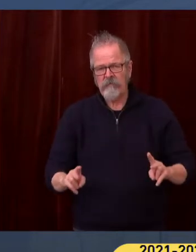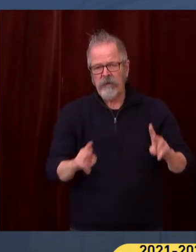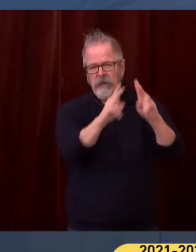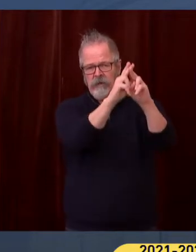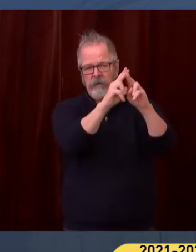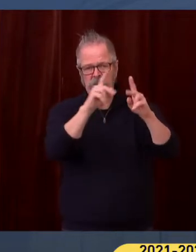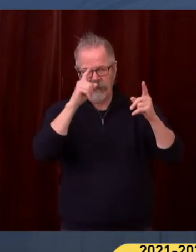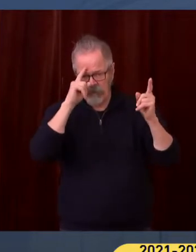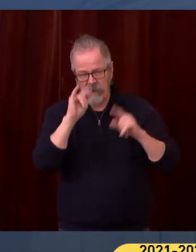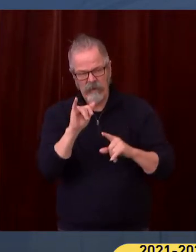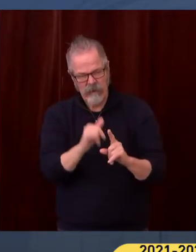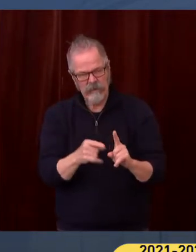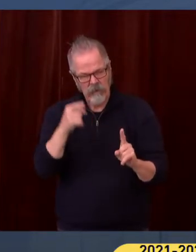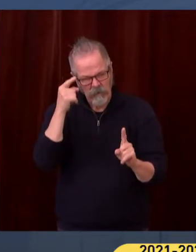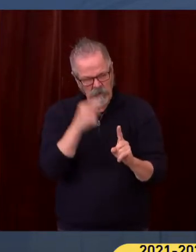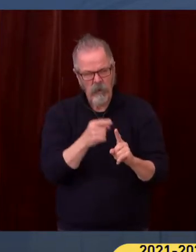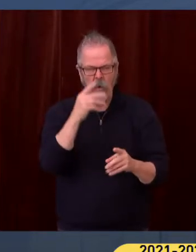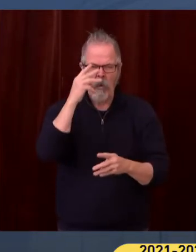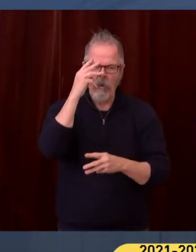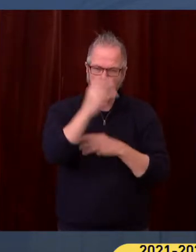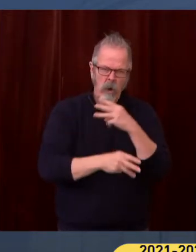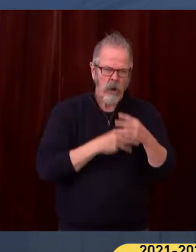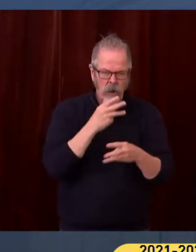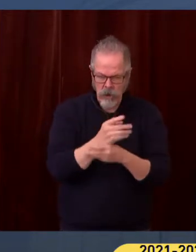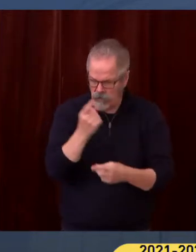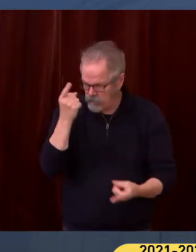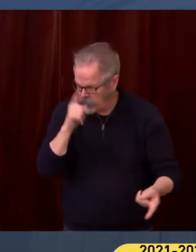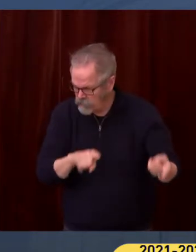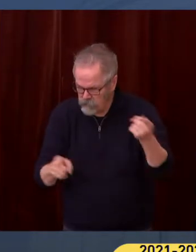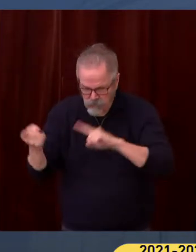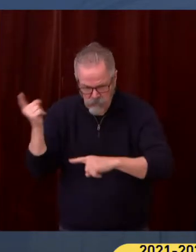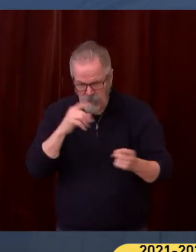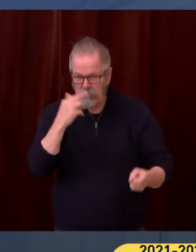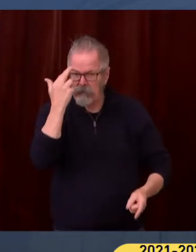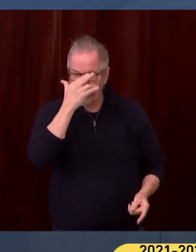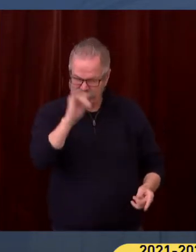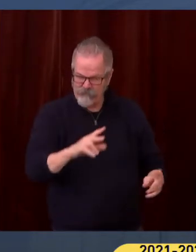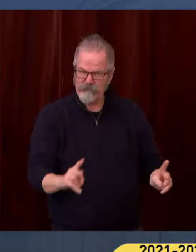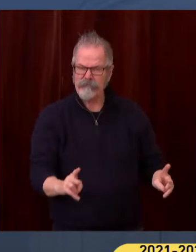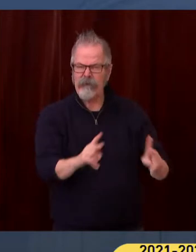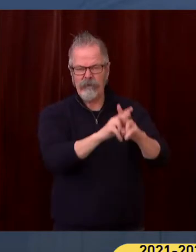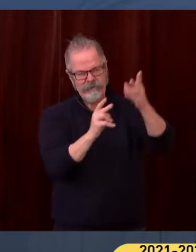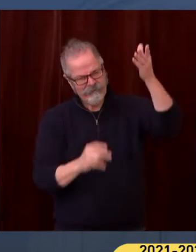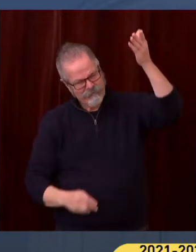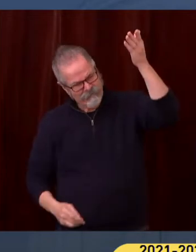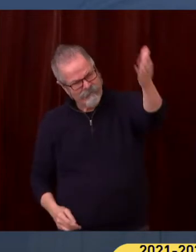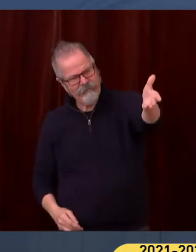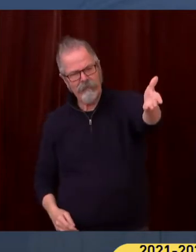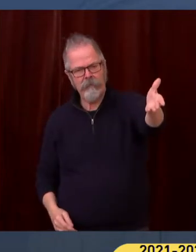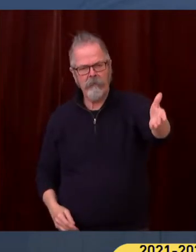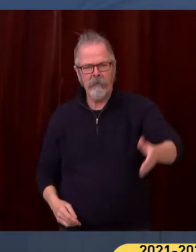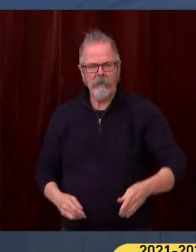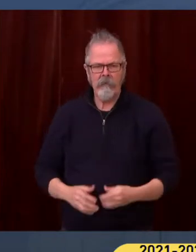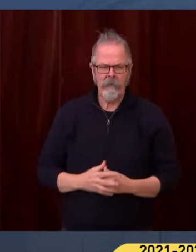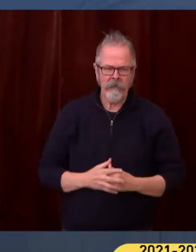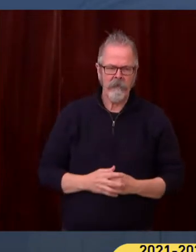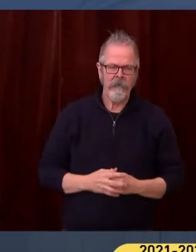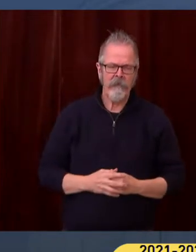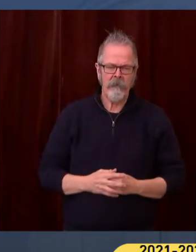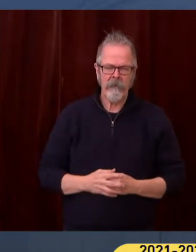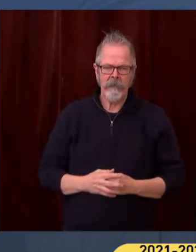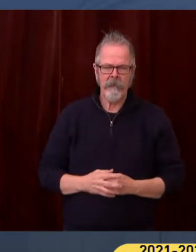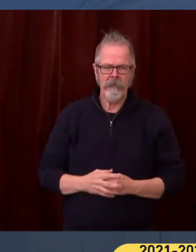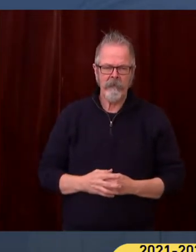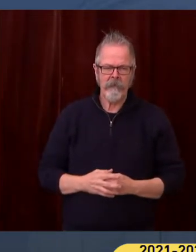that, the sooner we'll change our forest conditions. But I must tell you that our forests, because of the existing climate change we have already